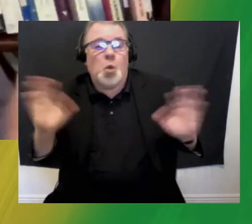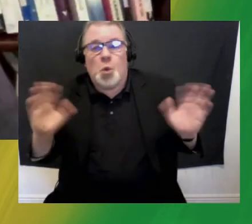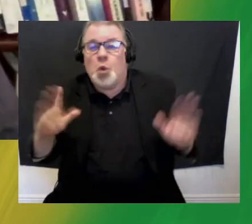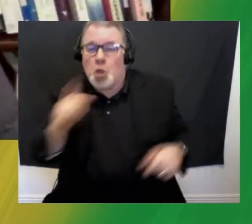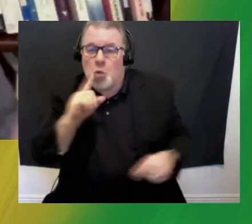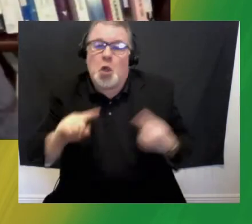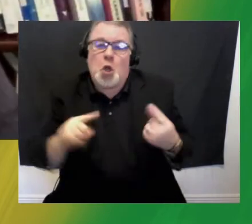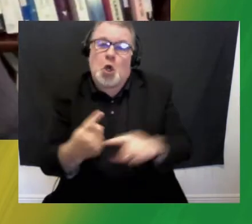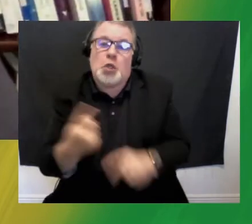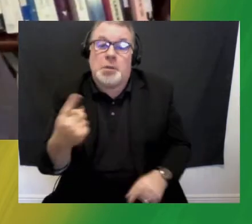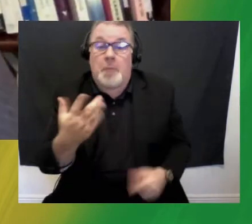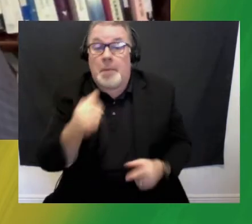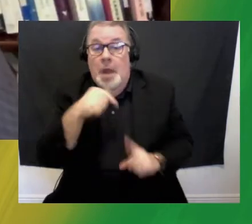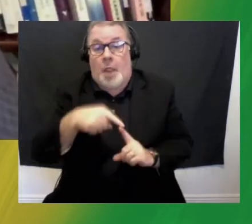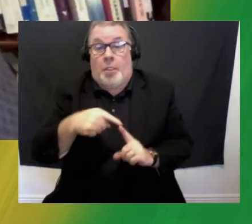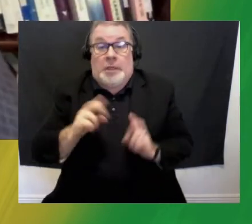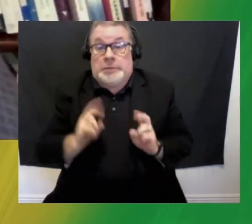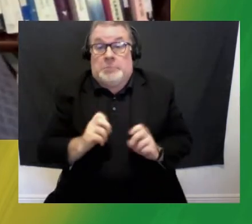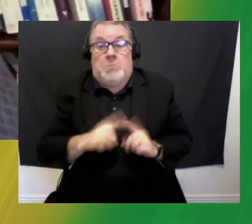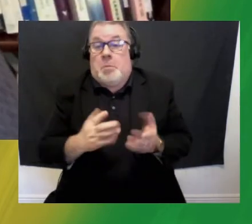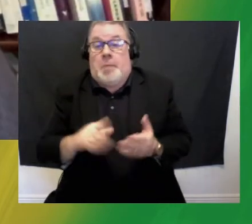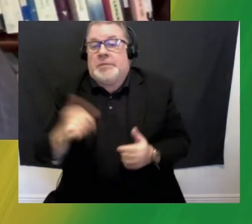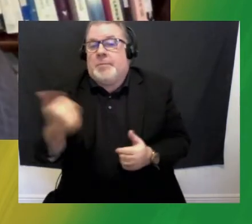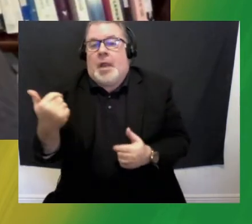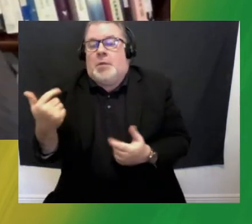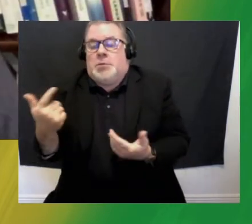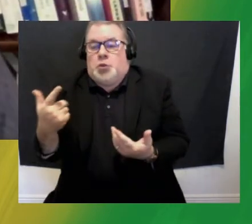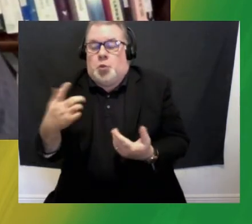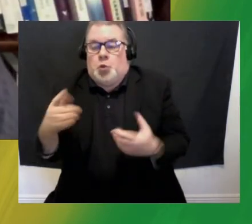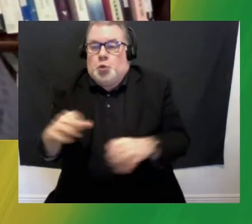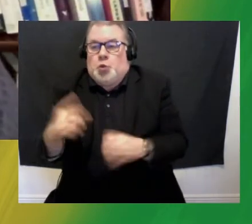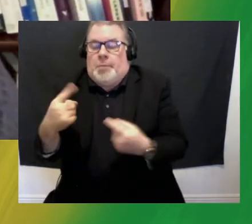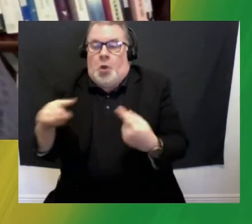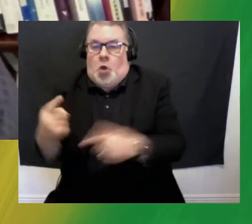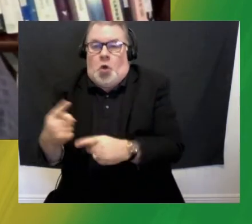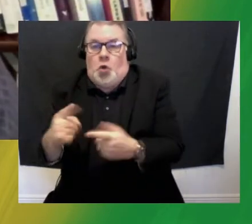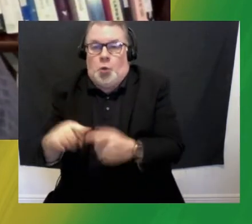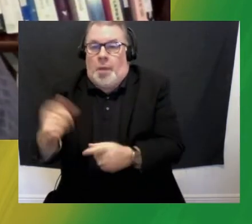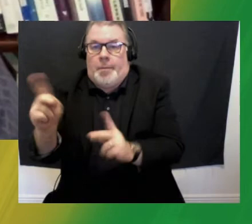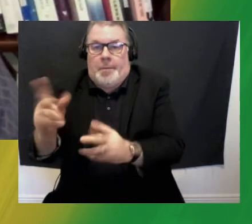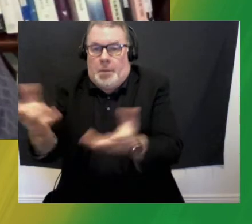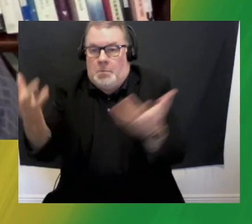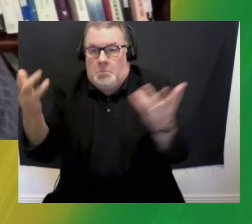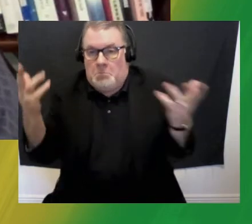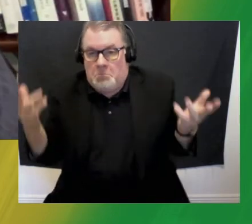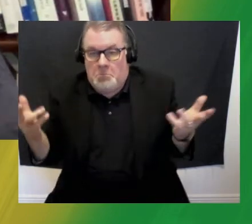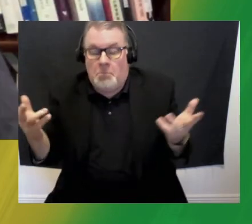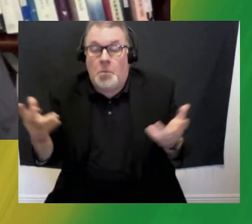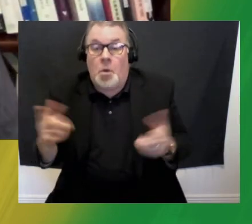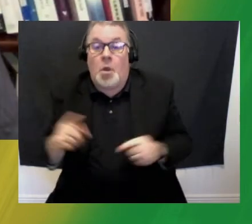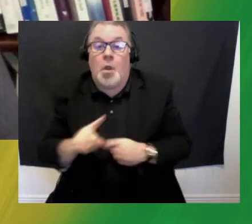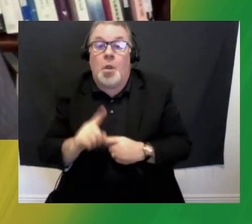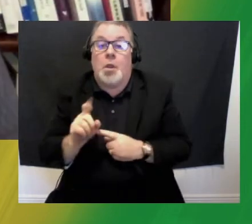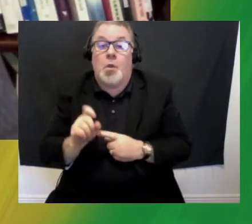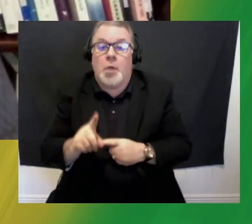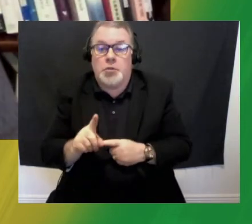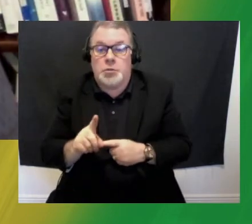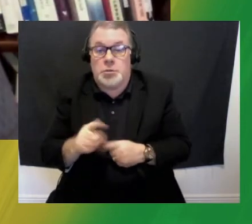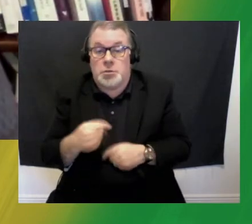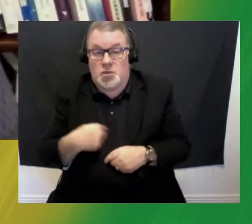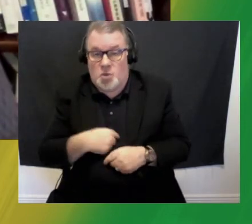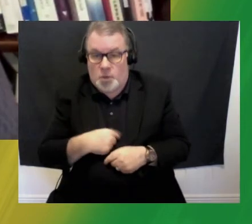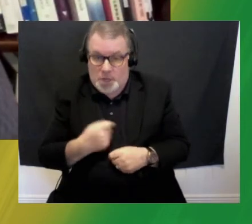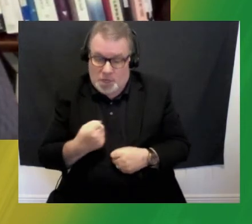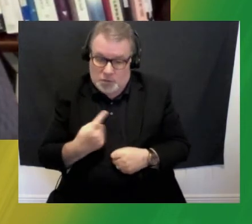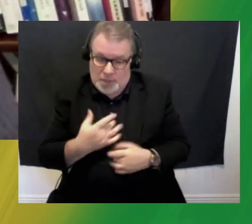not be around this subject, but you're going to do something that's hurtful and painful to somebody. And the question is, do we understand that